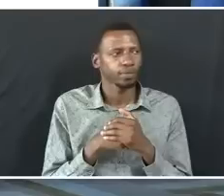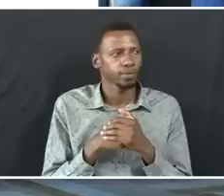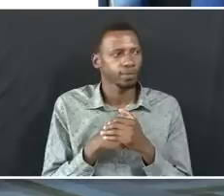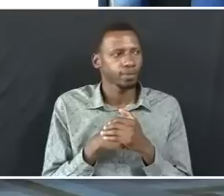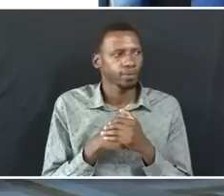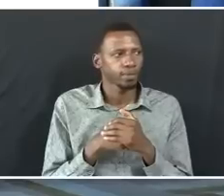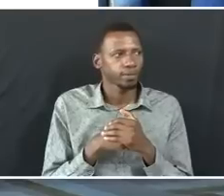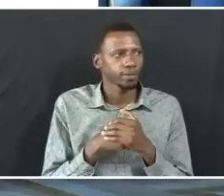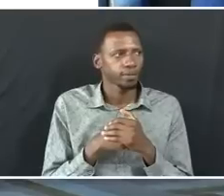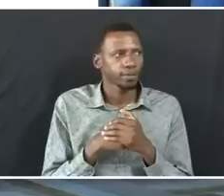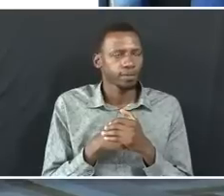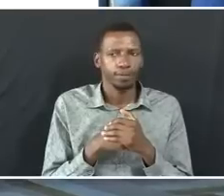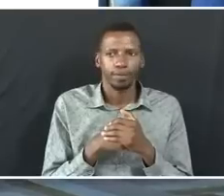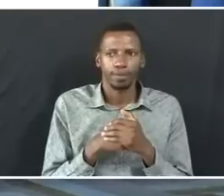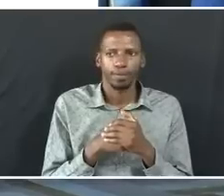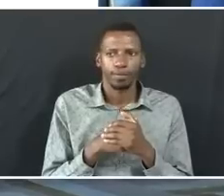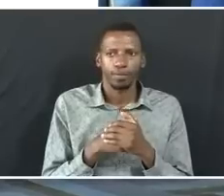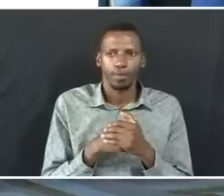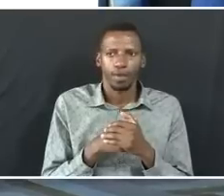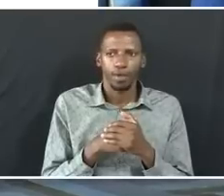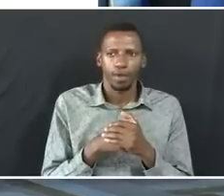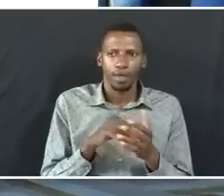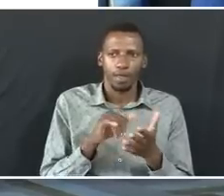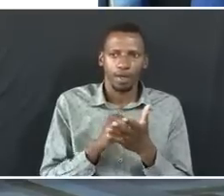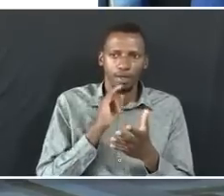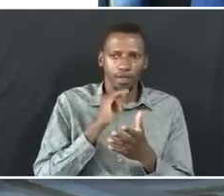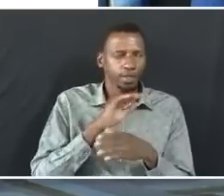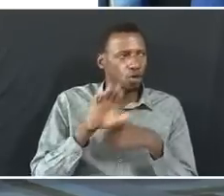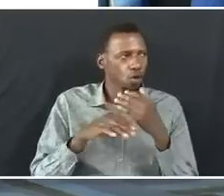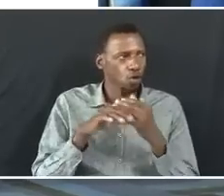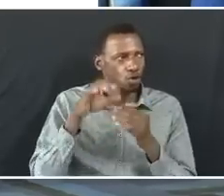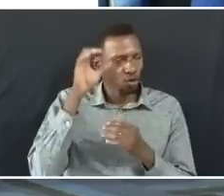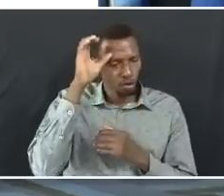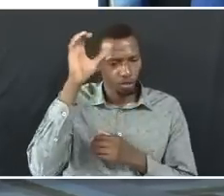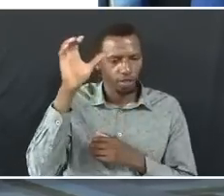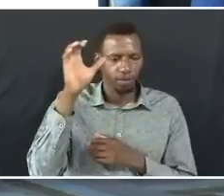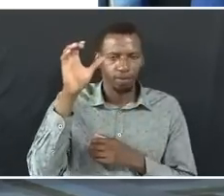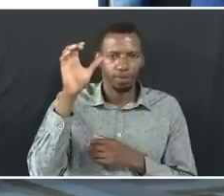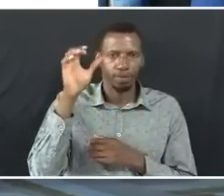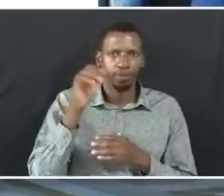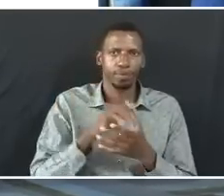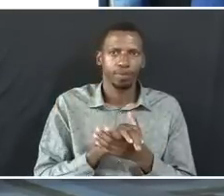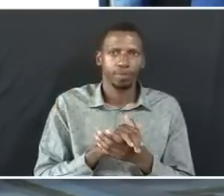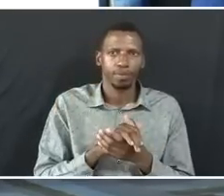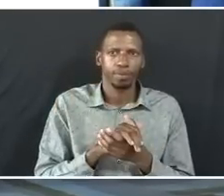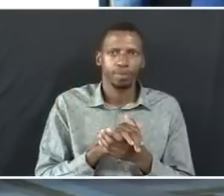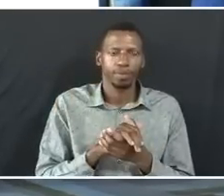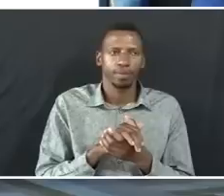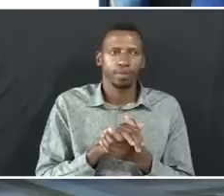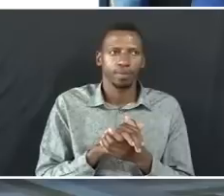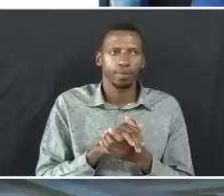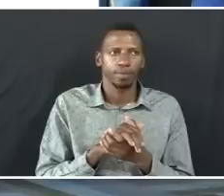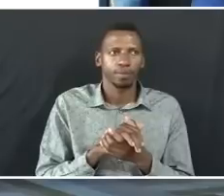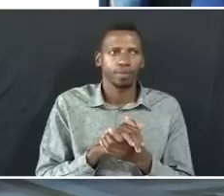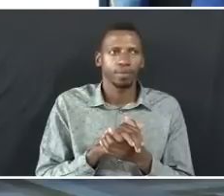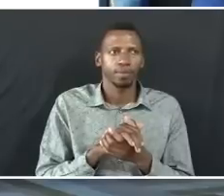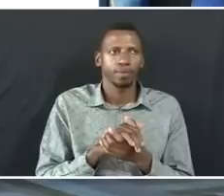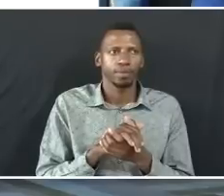And that is the whole concept of confession. The word in Greek is homologomen. Homo means